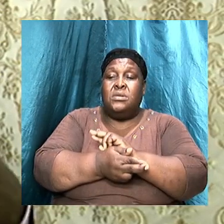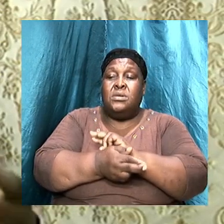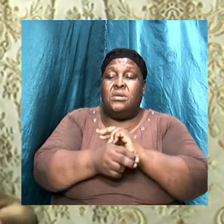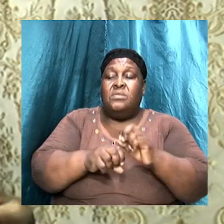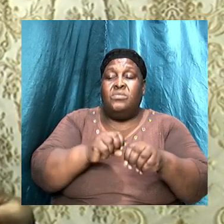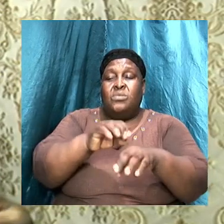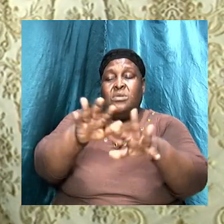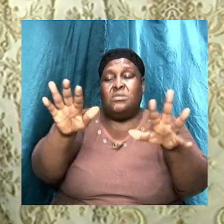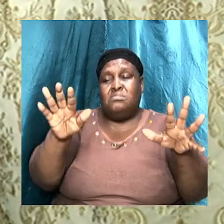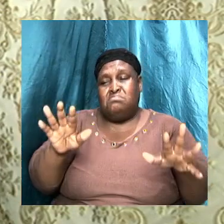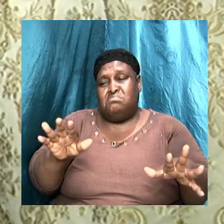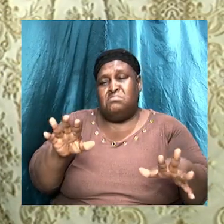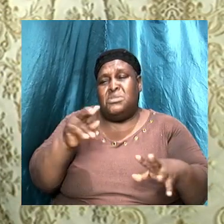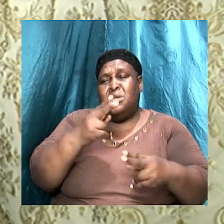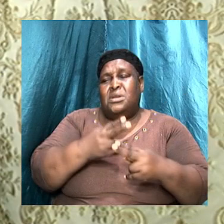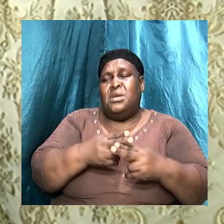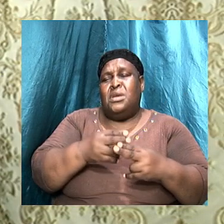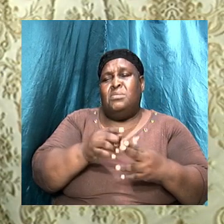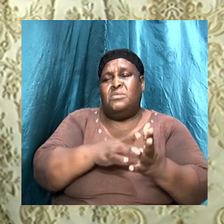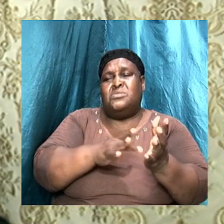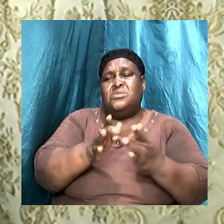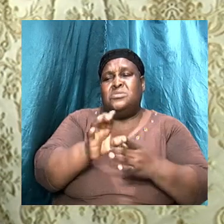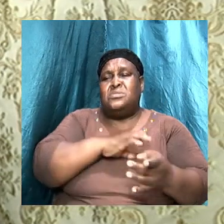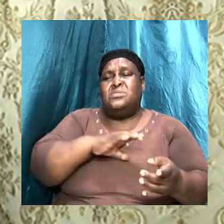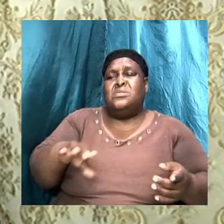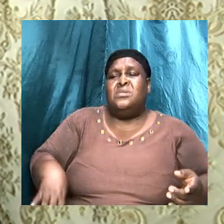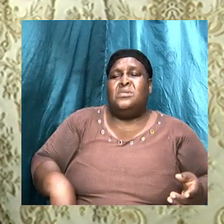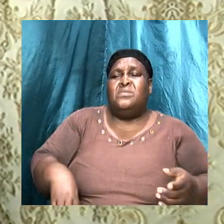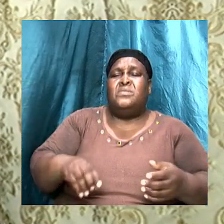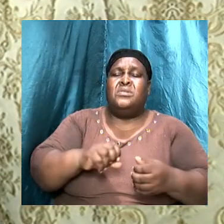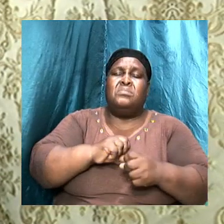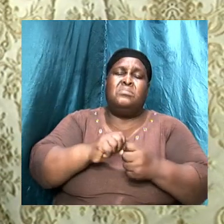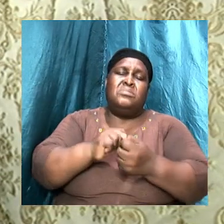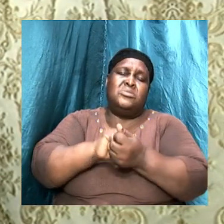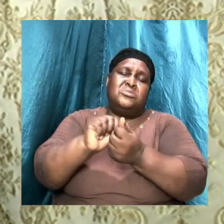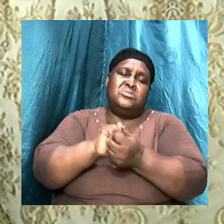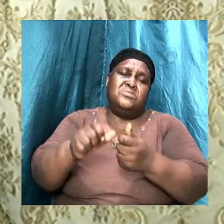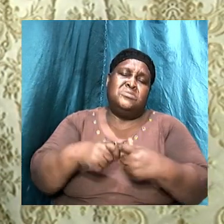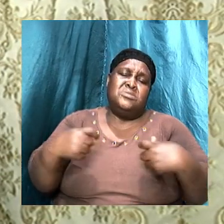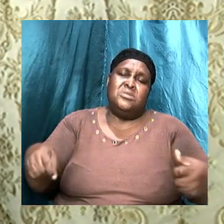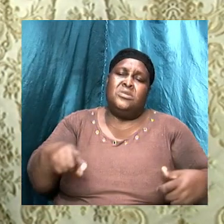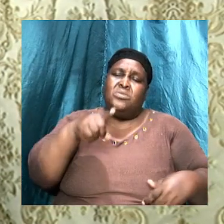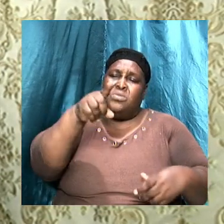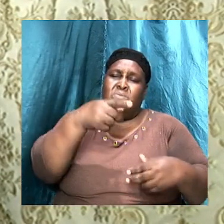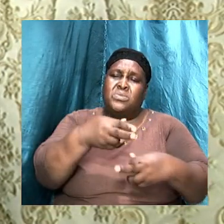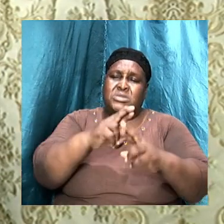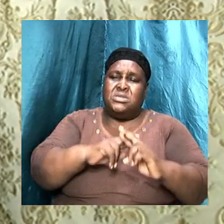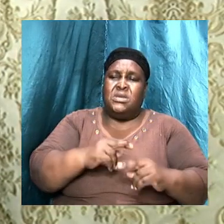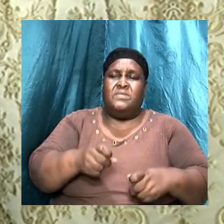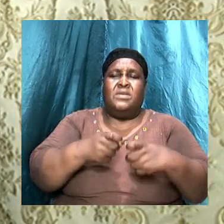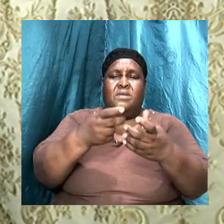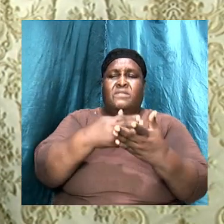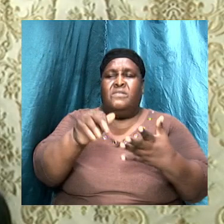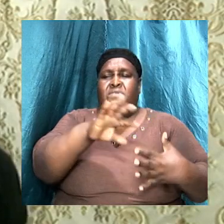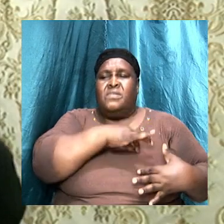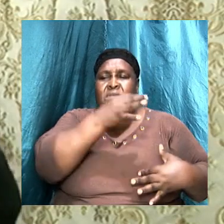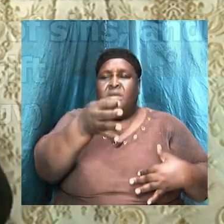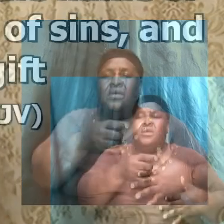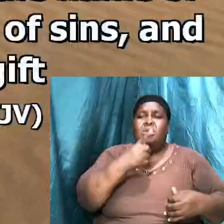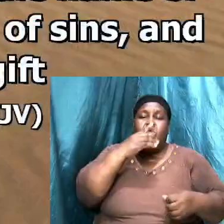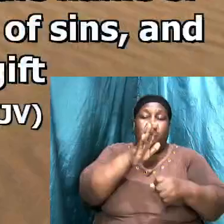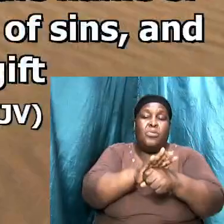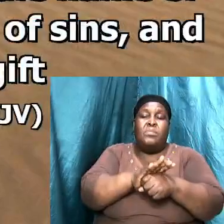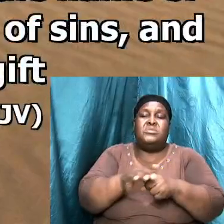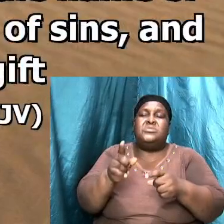the name of Jesus Christ for the remission of sins and he shall receive the gift of the Holy Ghost for the